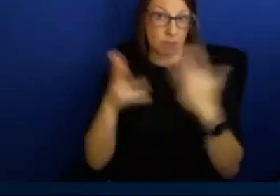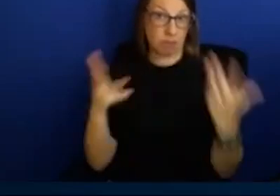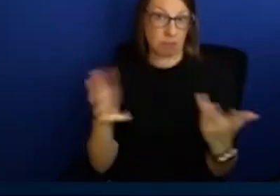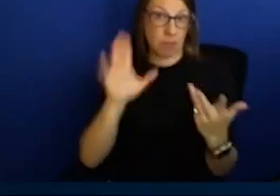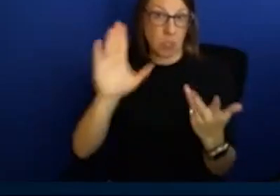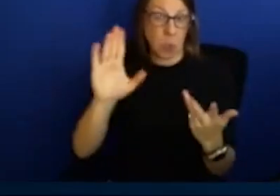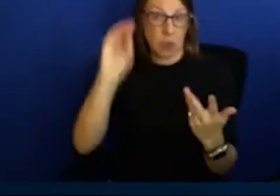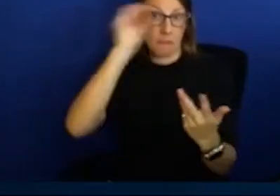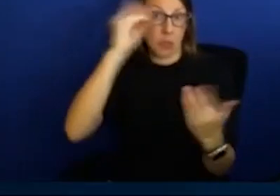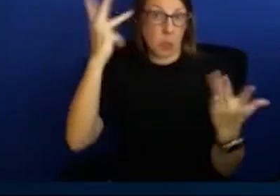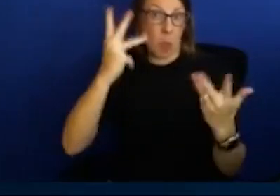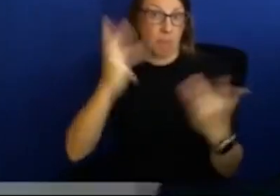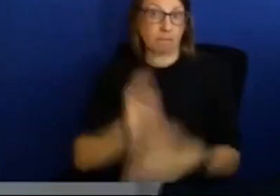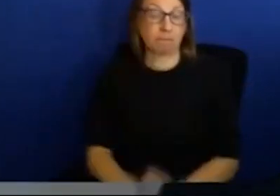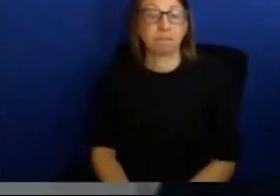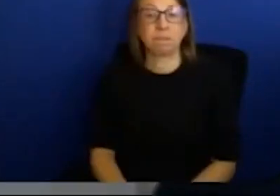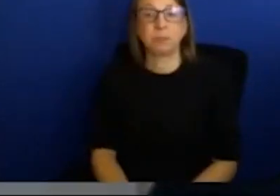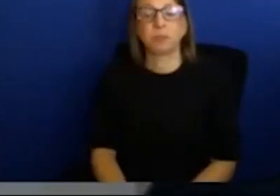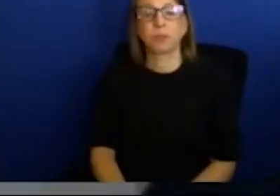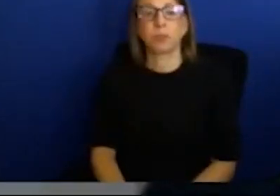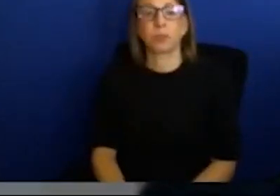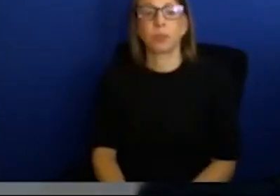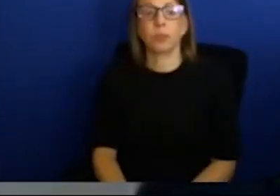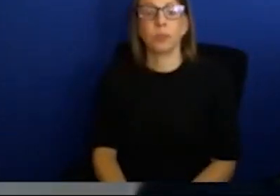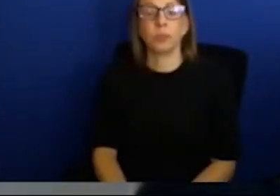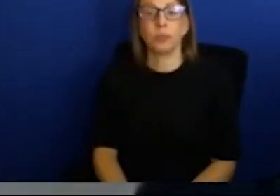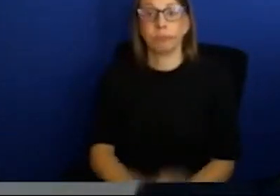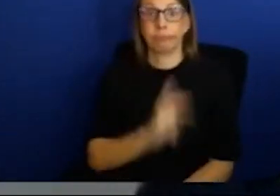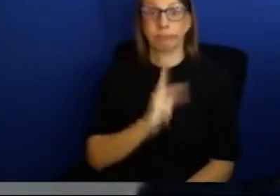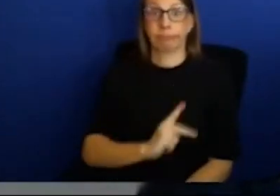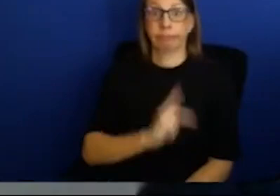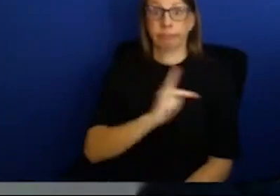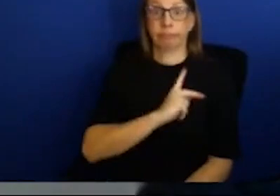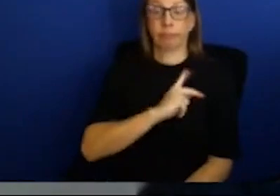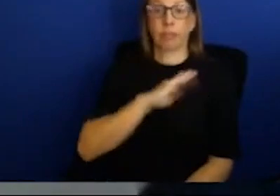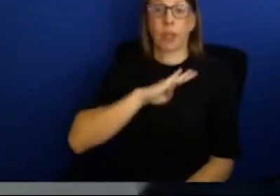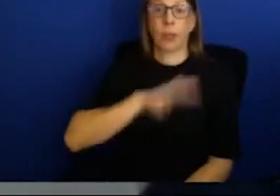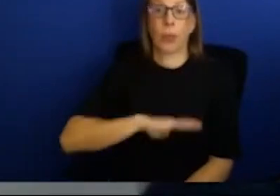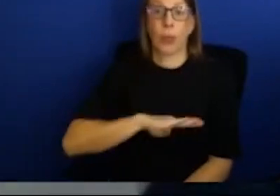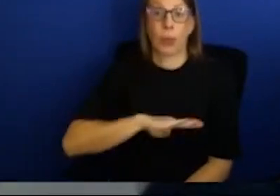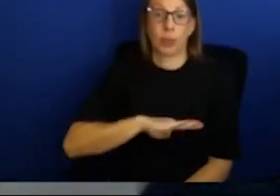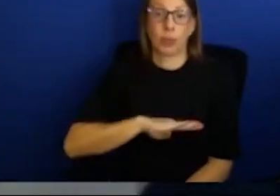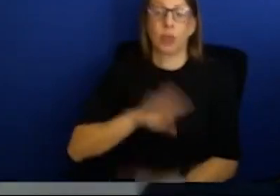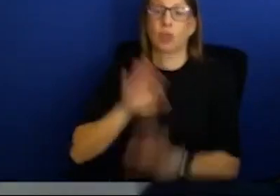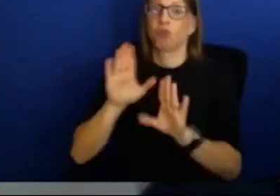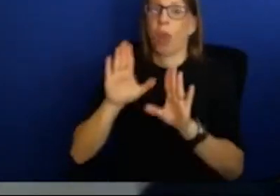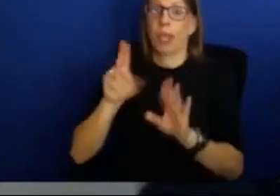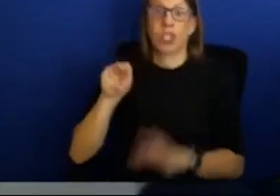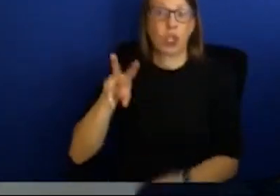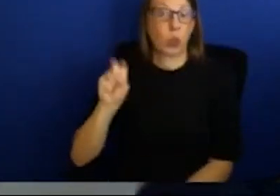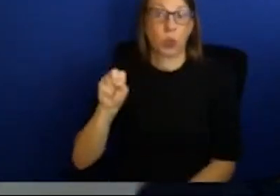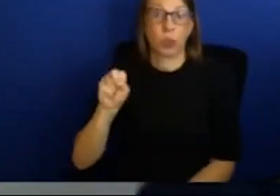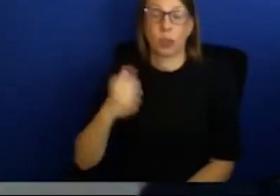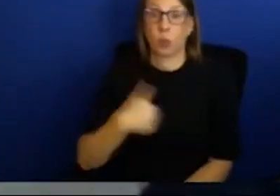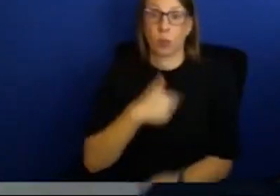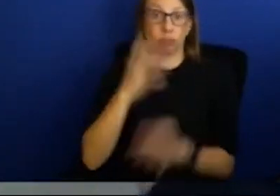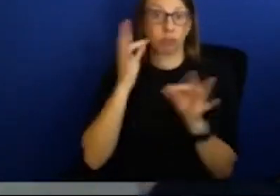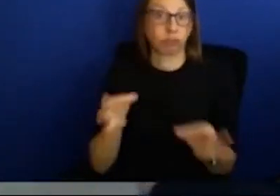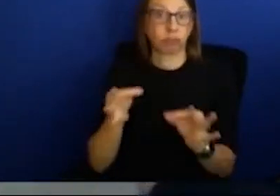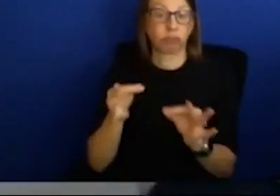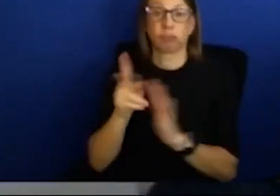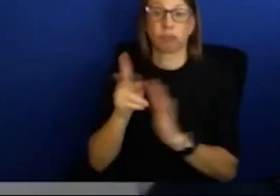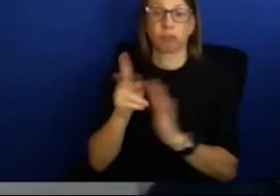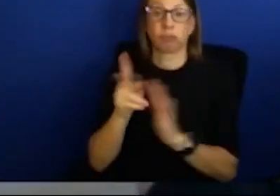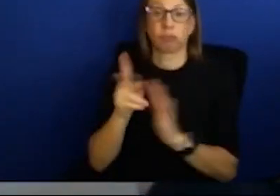that. Yeah, I think, personally, huge sigh of relief. This is great news. We don't make decisions or policy based on